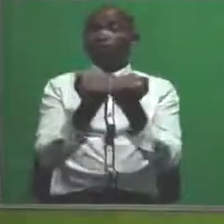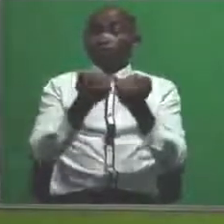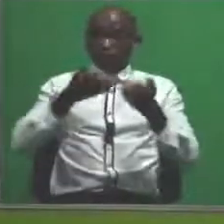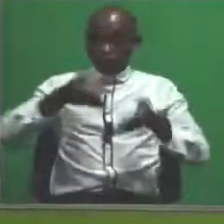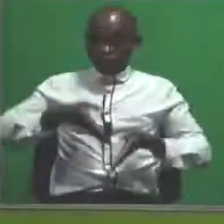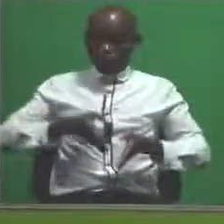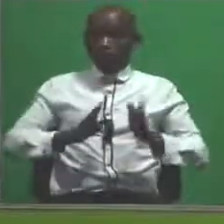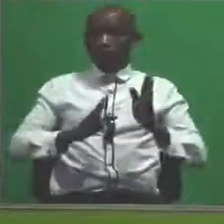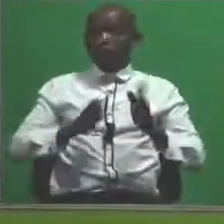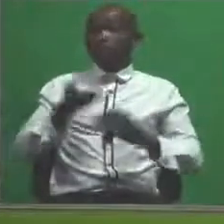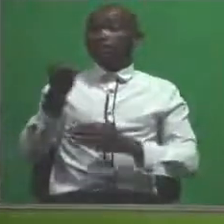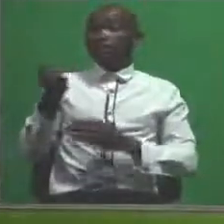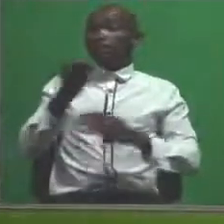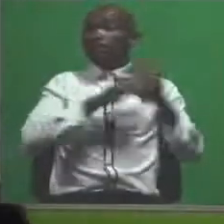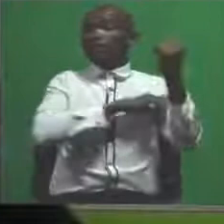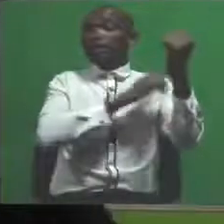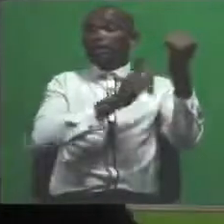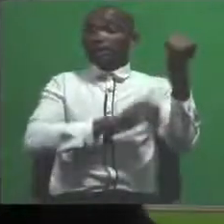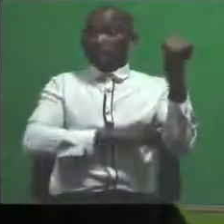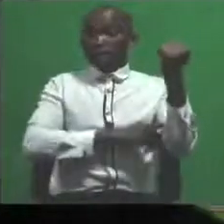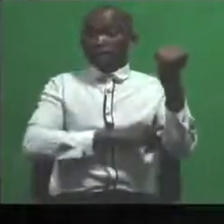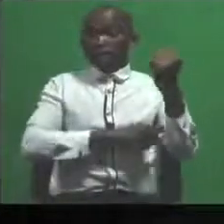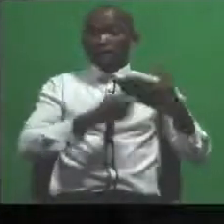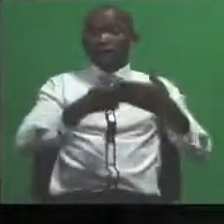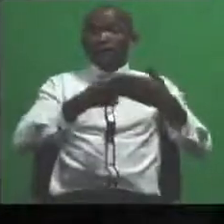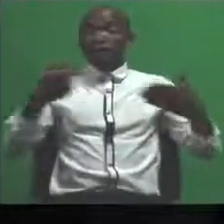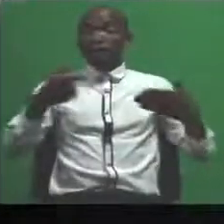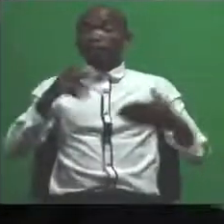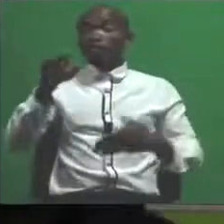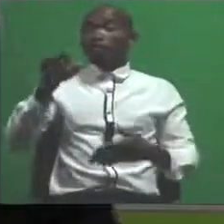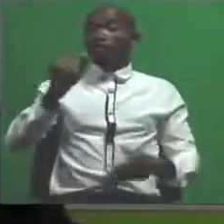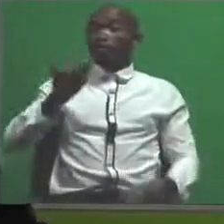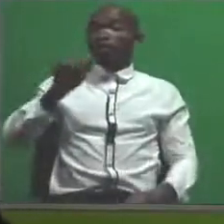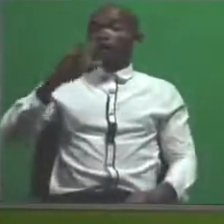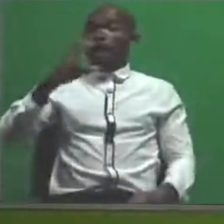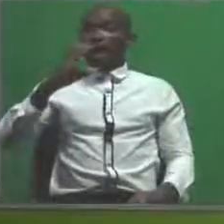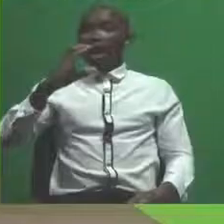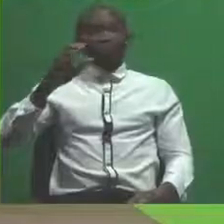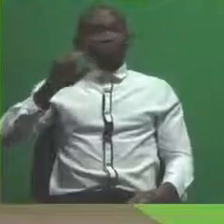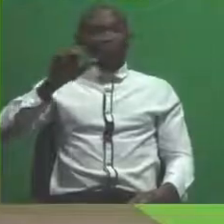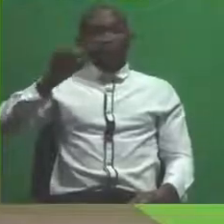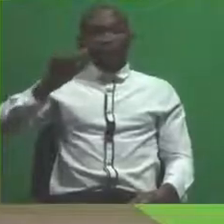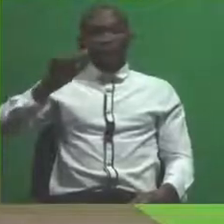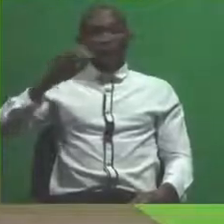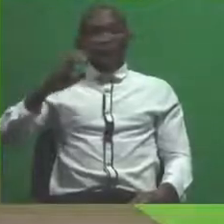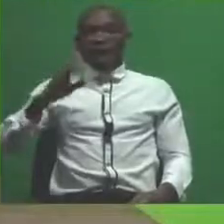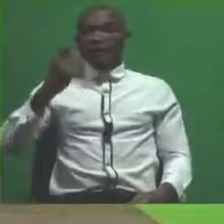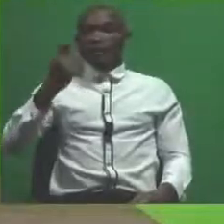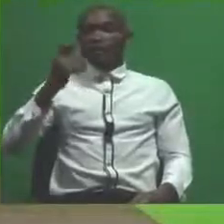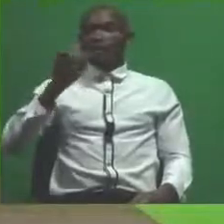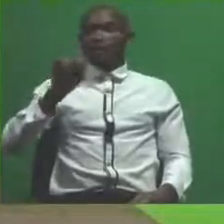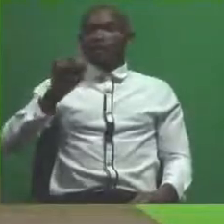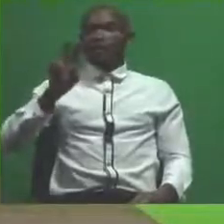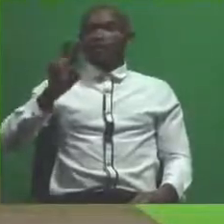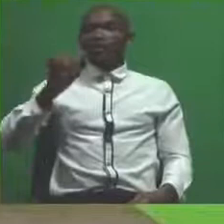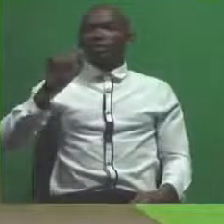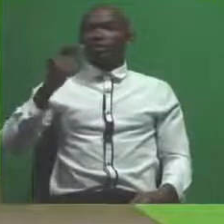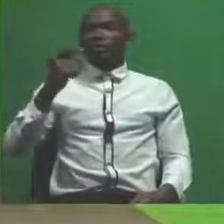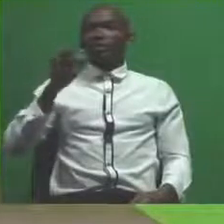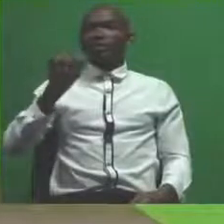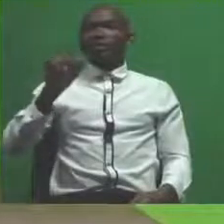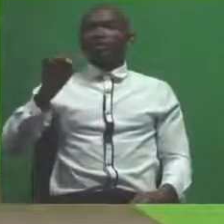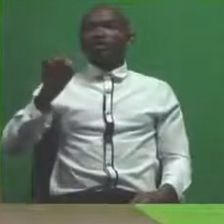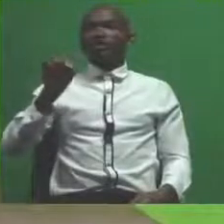the energy known as activation energy. We can define this one, activation energy.